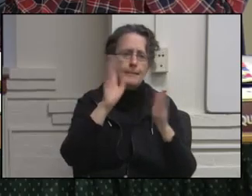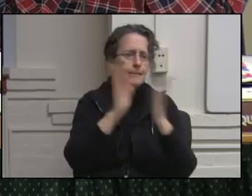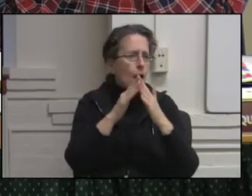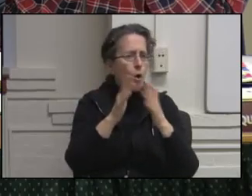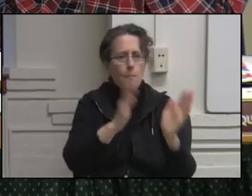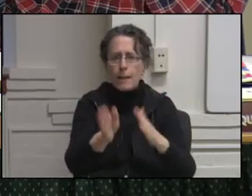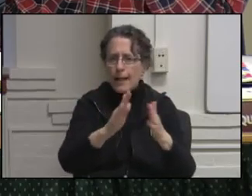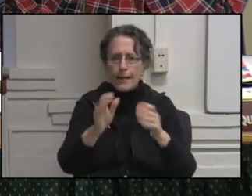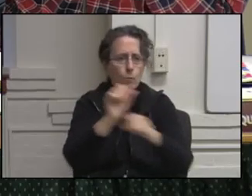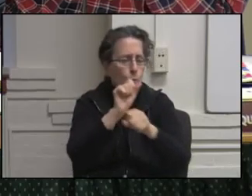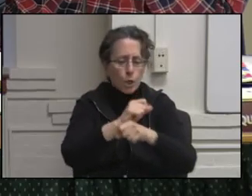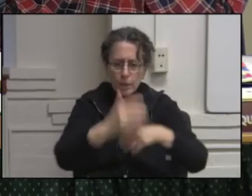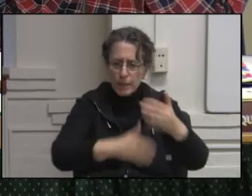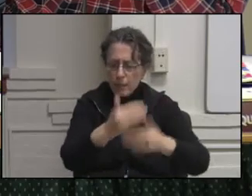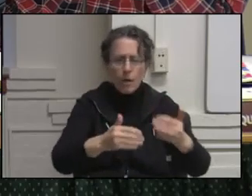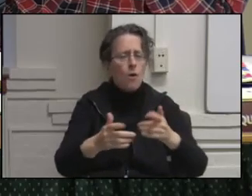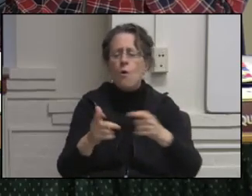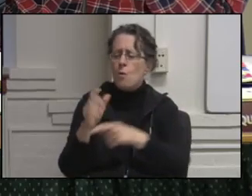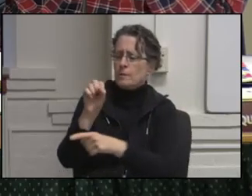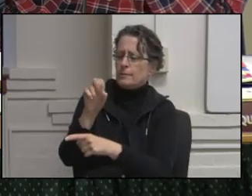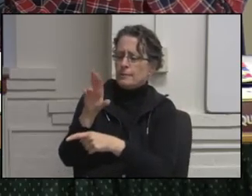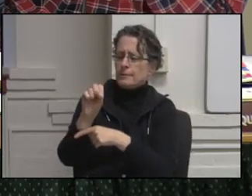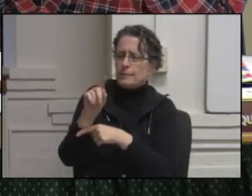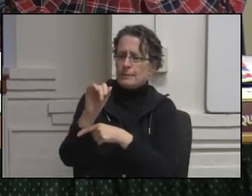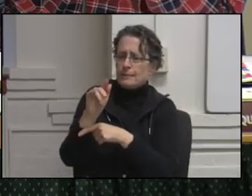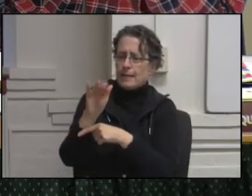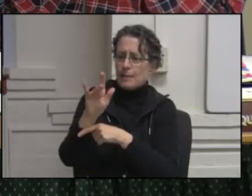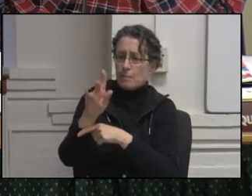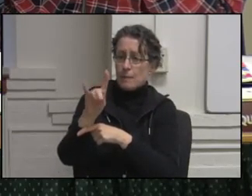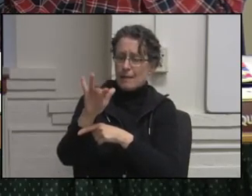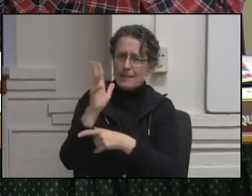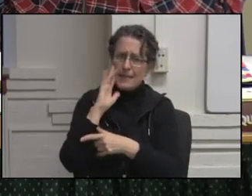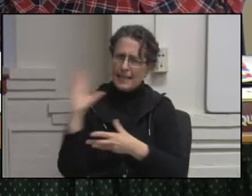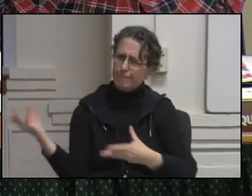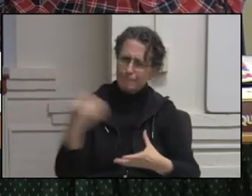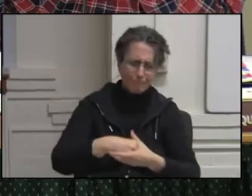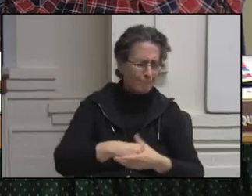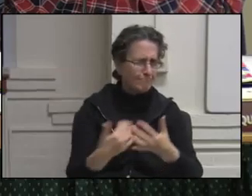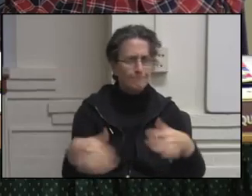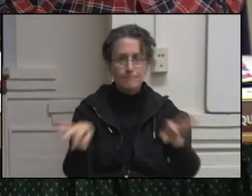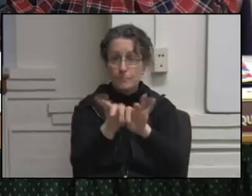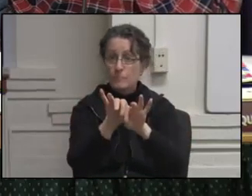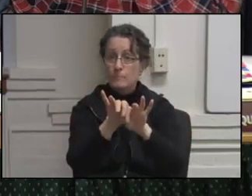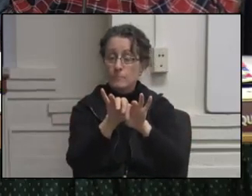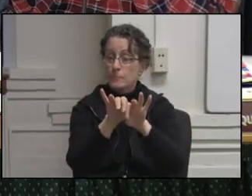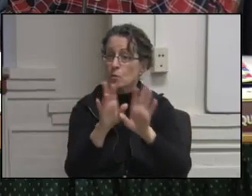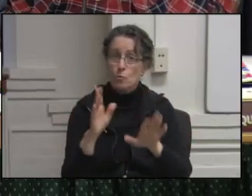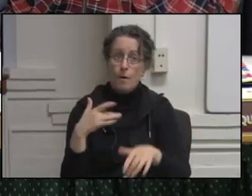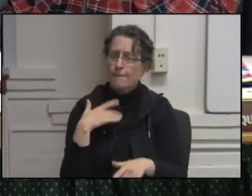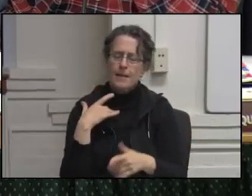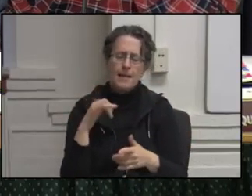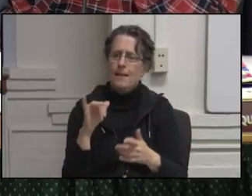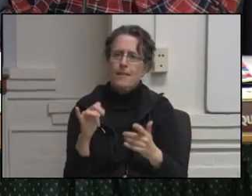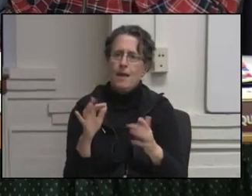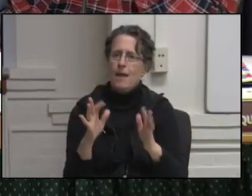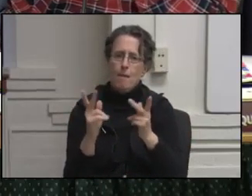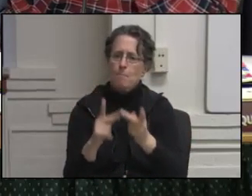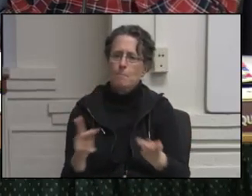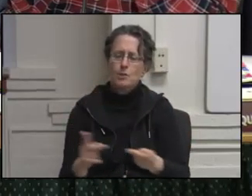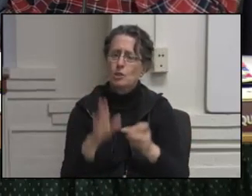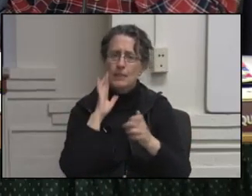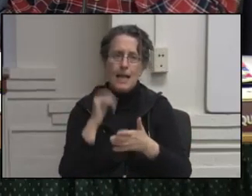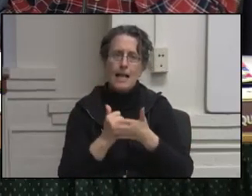in coordination with the planning department, I think the sustainability coordinator could go a long way towards the